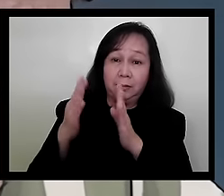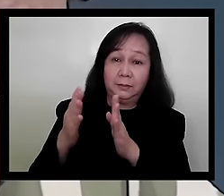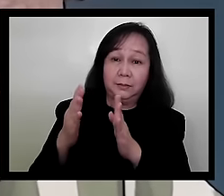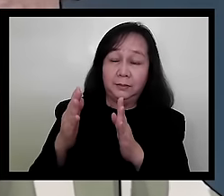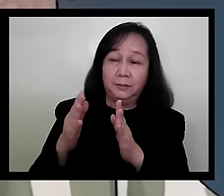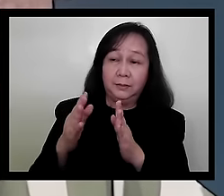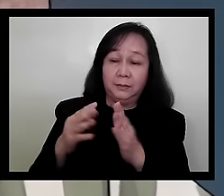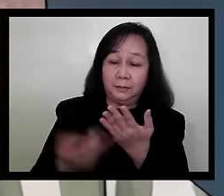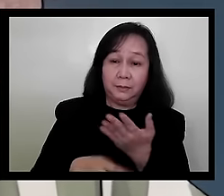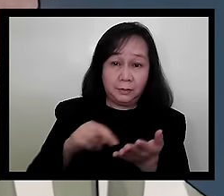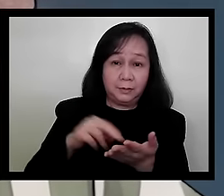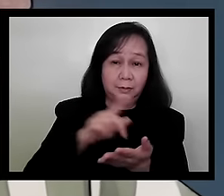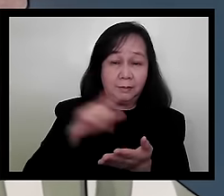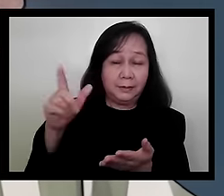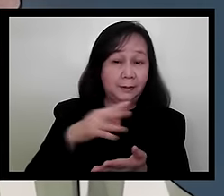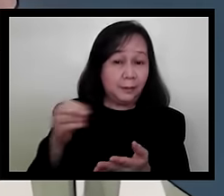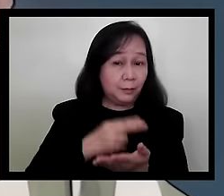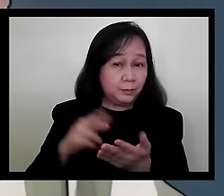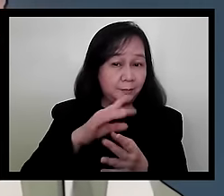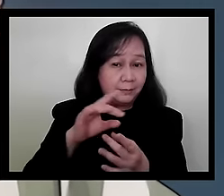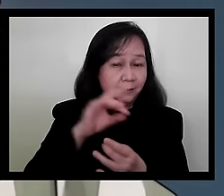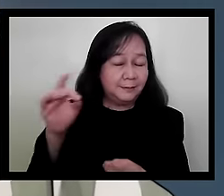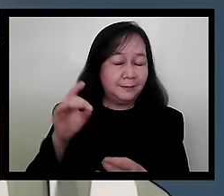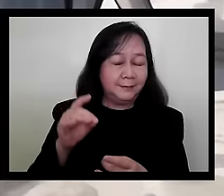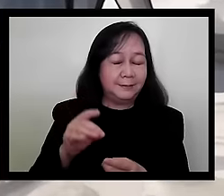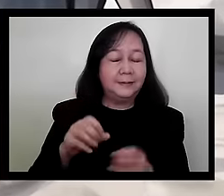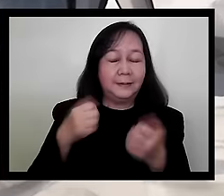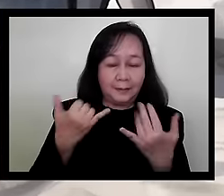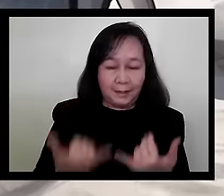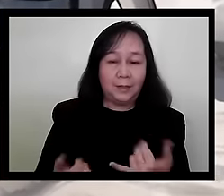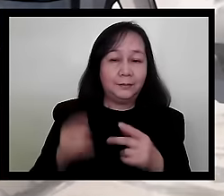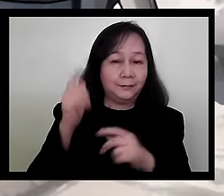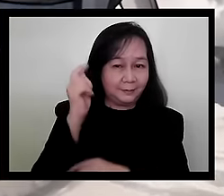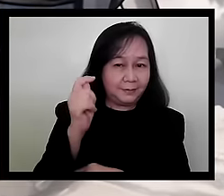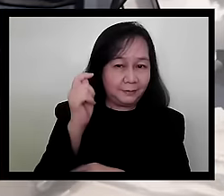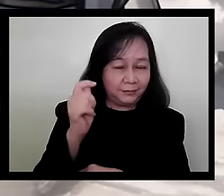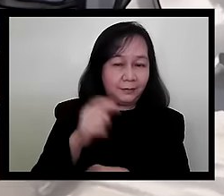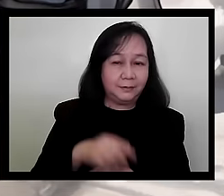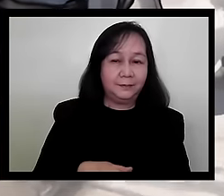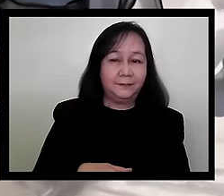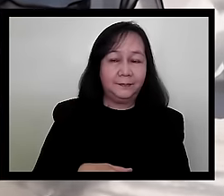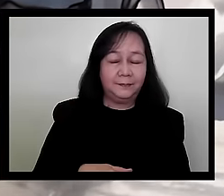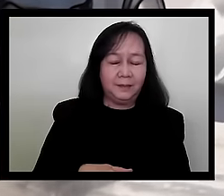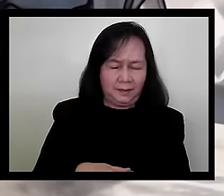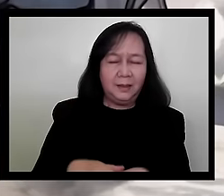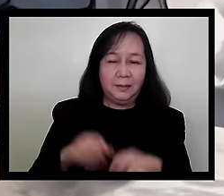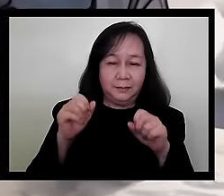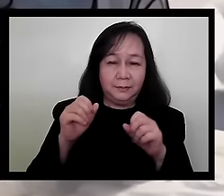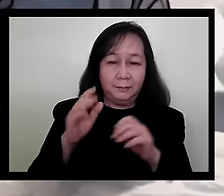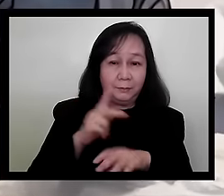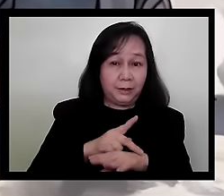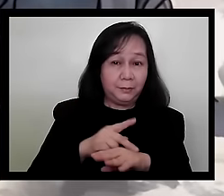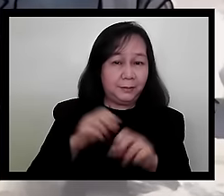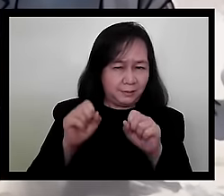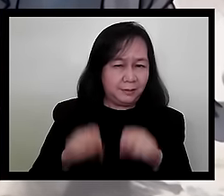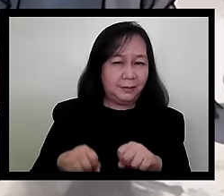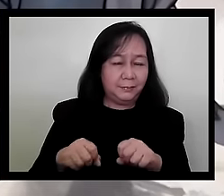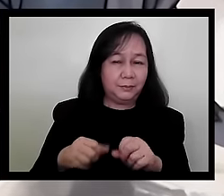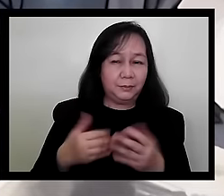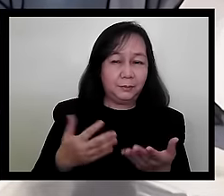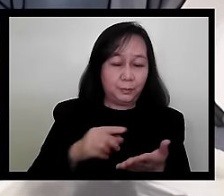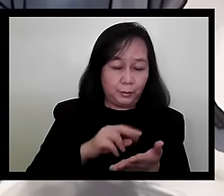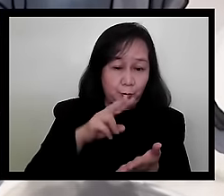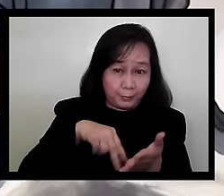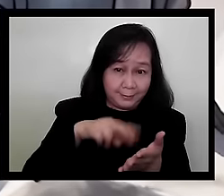and of course the Holy Spirit now he testifies and he is able now to read